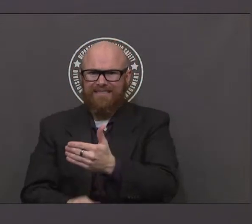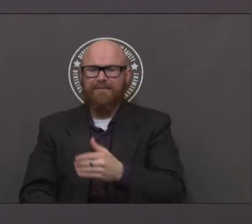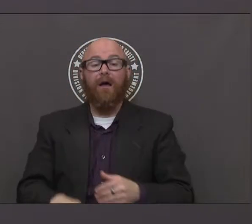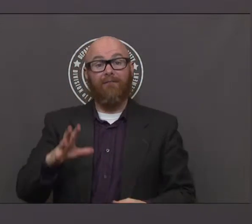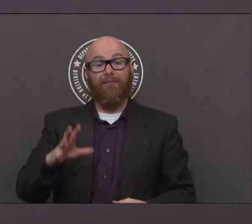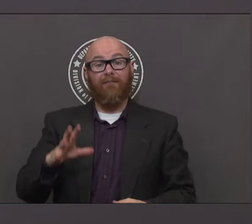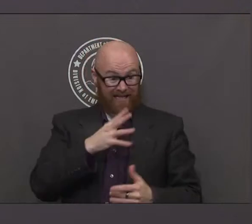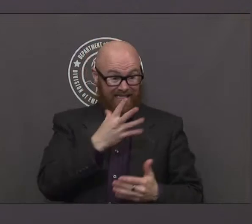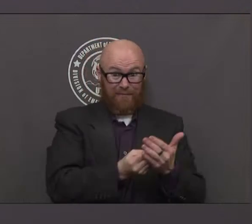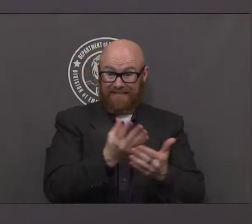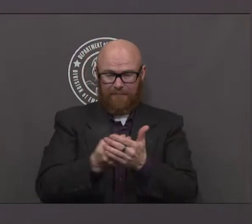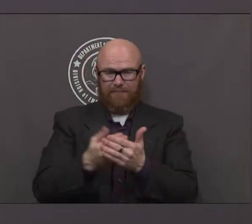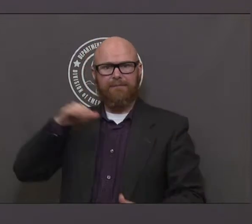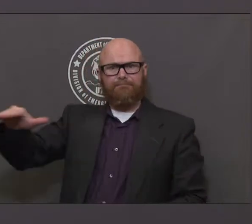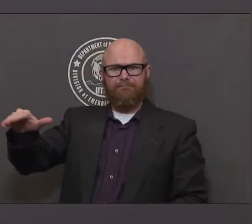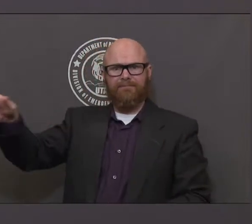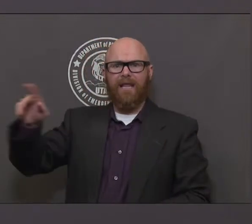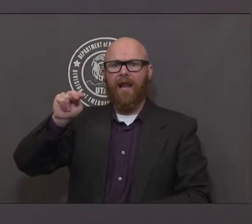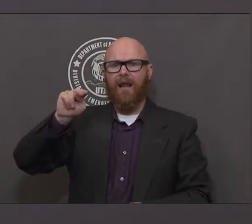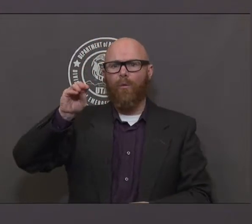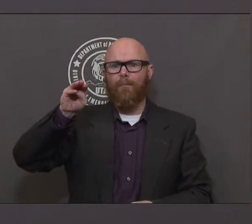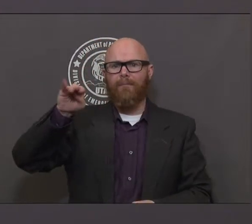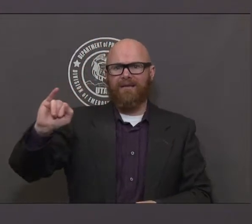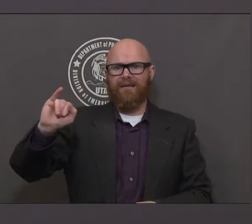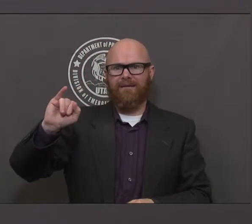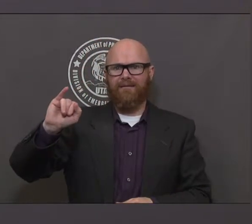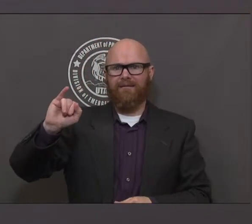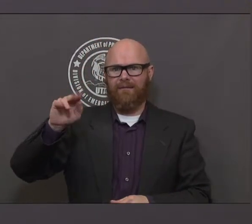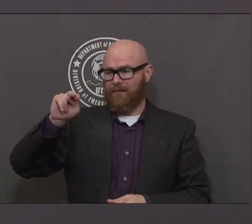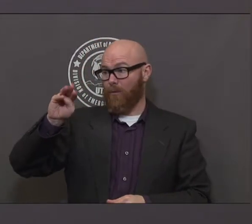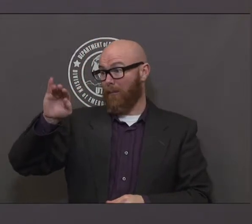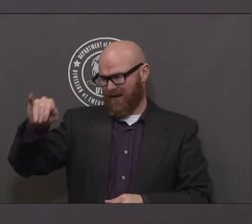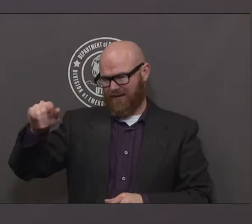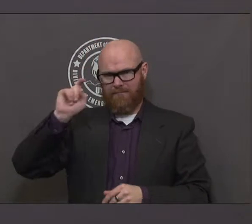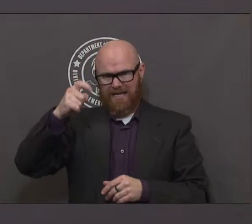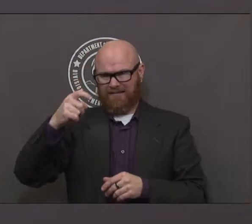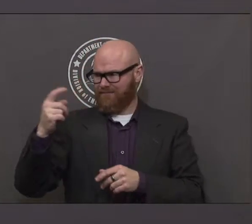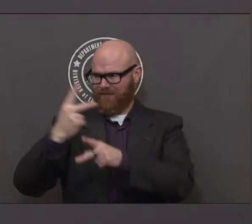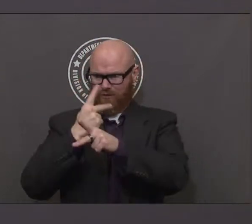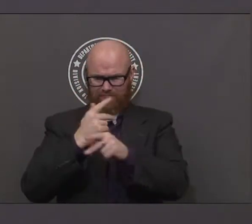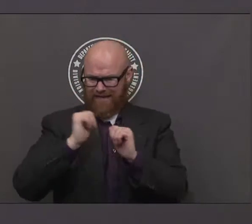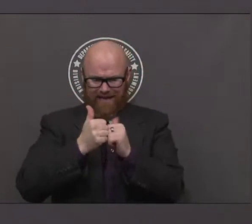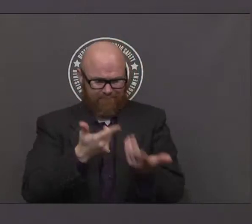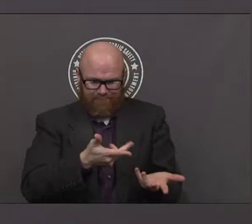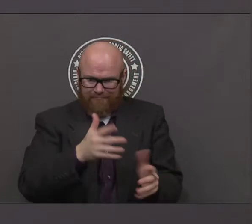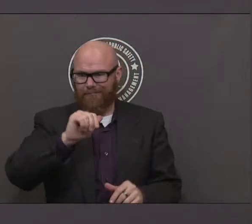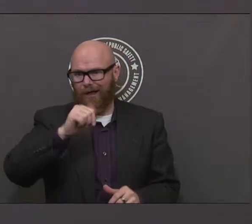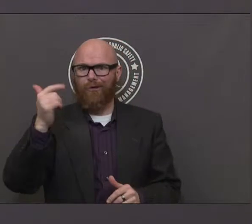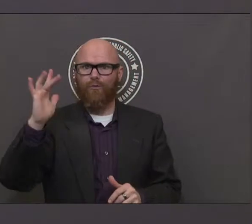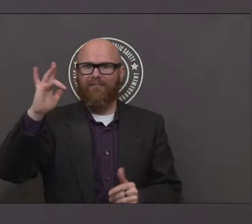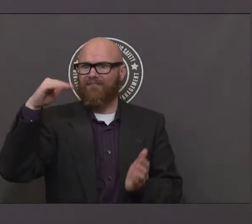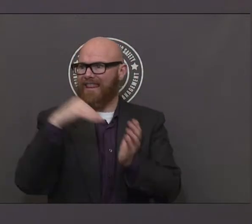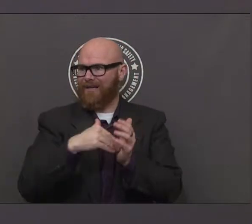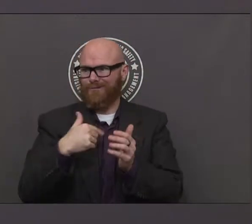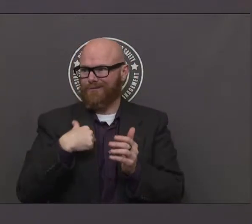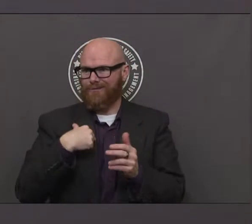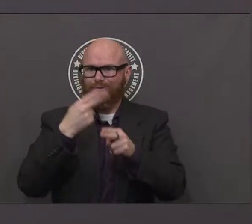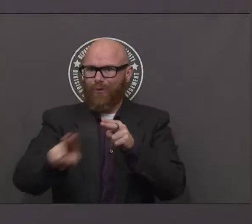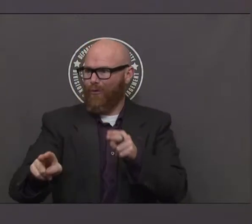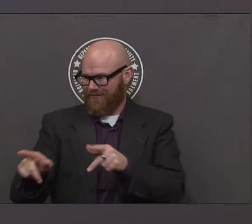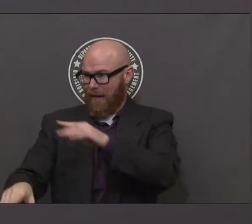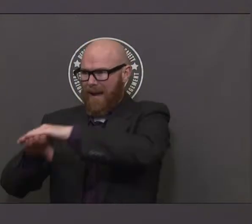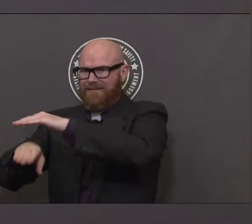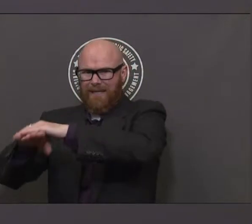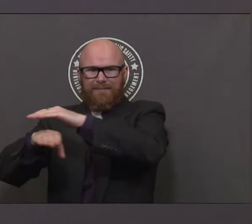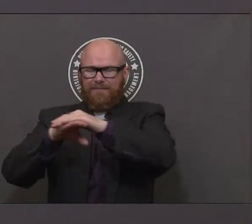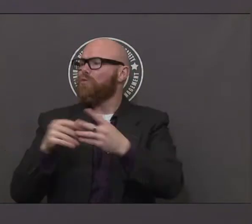We can use you or not use you, but how can you help us close that gap to make sure that we don't have doses sitting on shelves? And